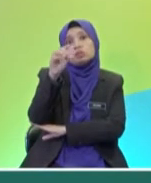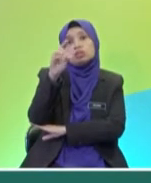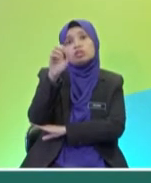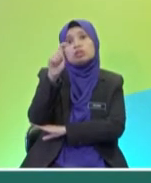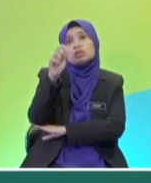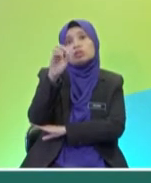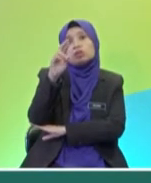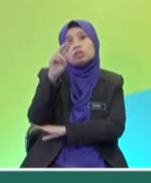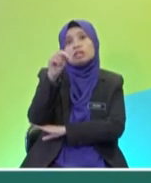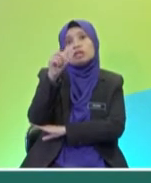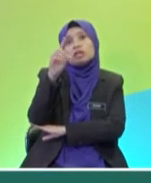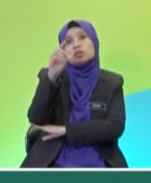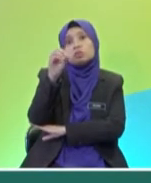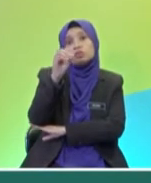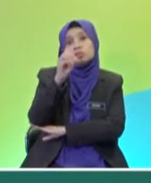warming. Okay,